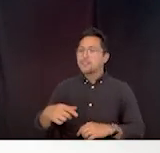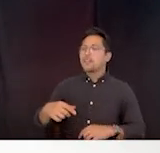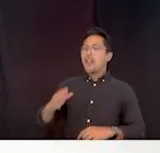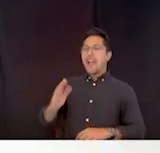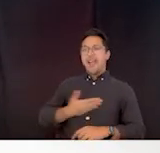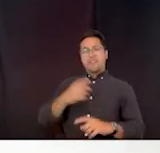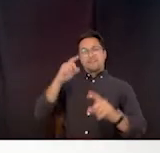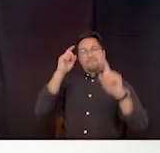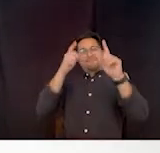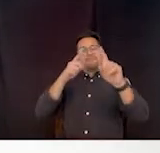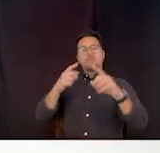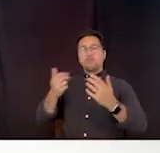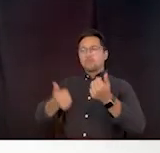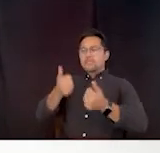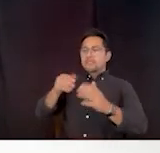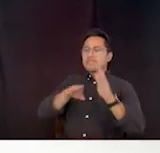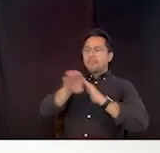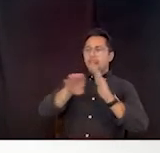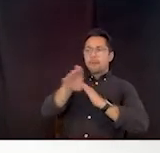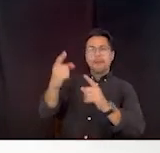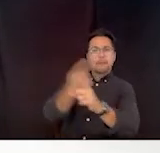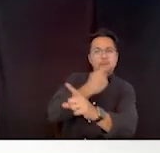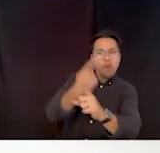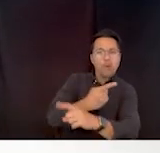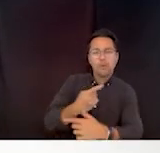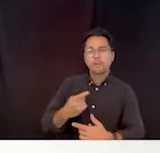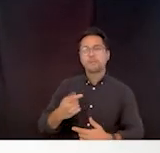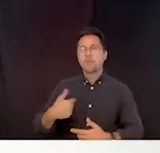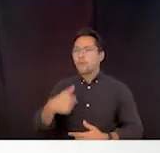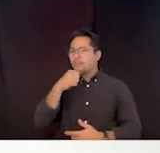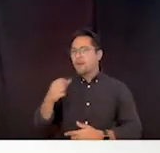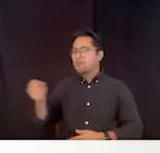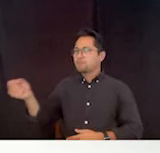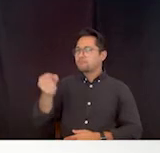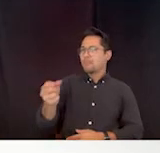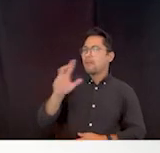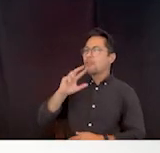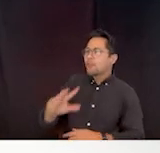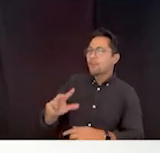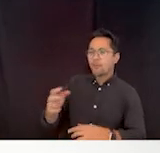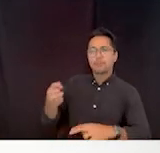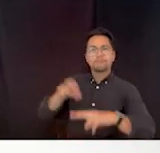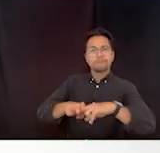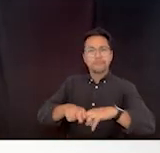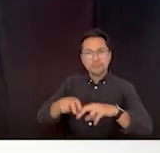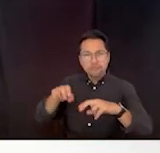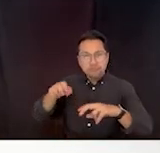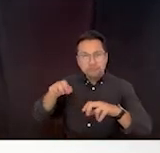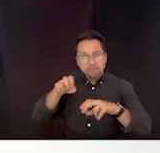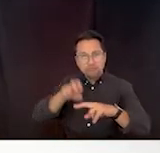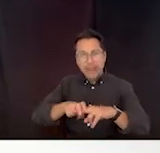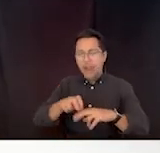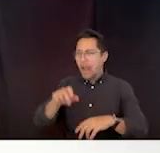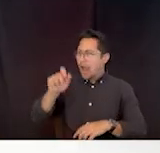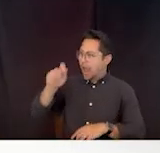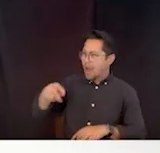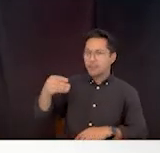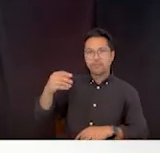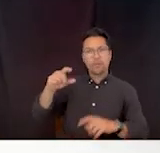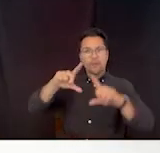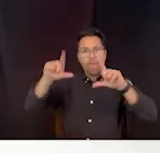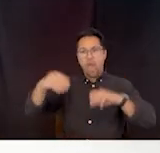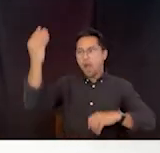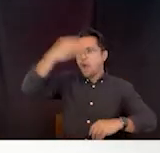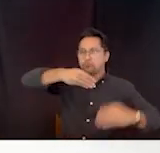we kind of come from is what's developmentally appropriate. We wouldn't put a 3-year-old in a chair and have them do flashcards, because that's not what 3-year-olds